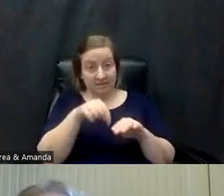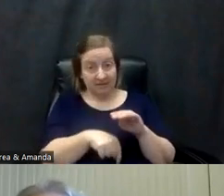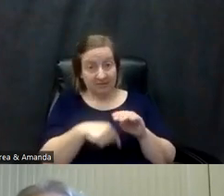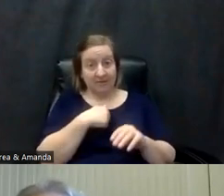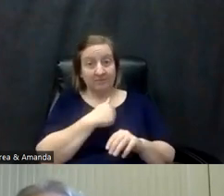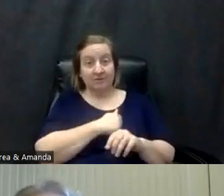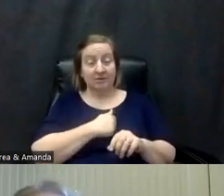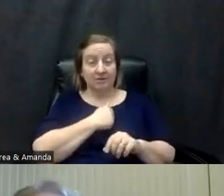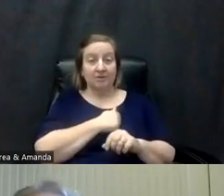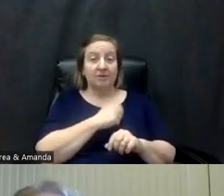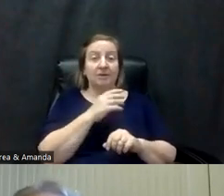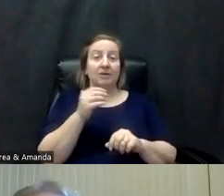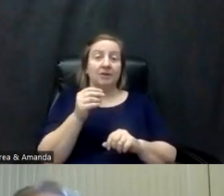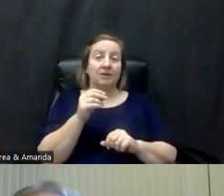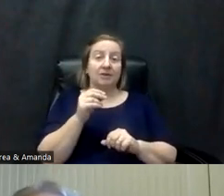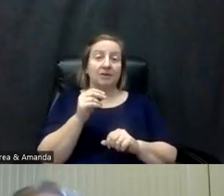sorry,